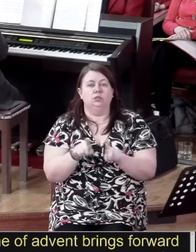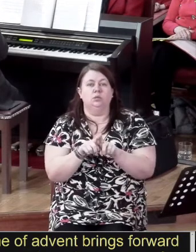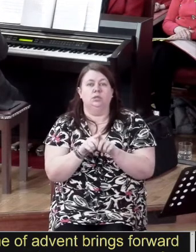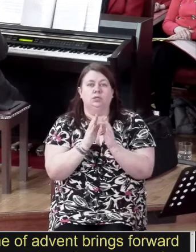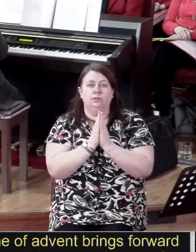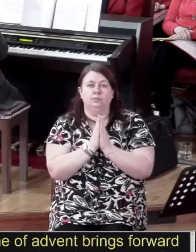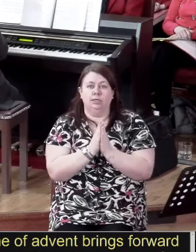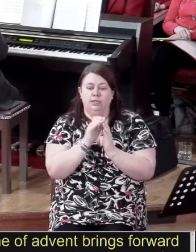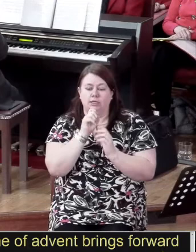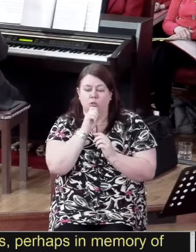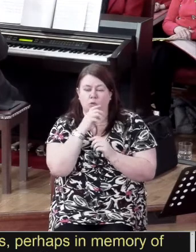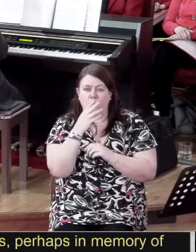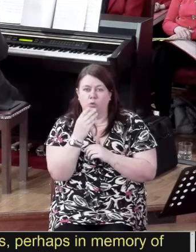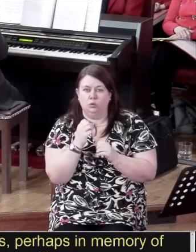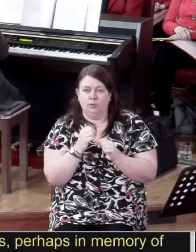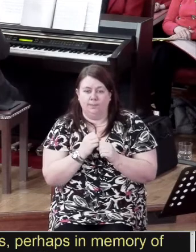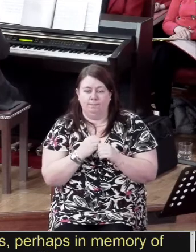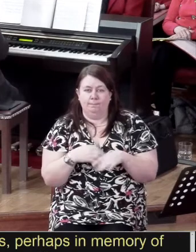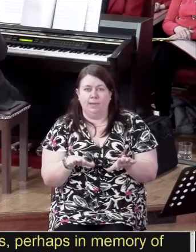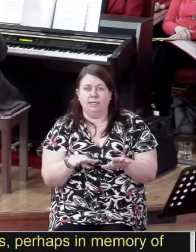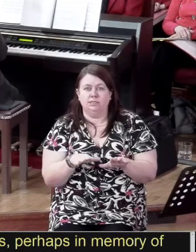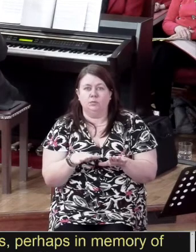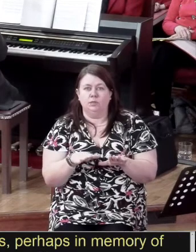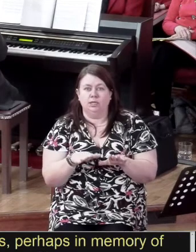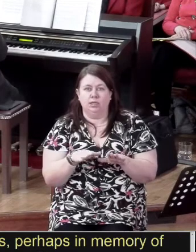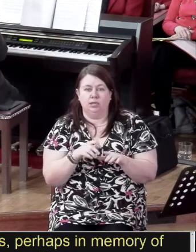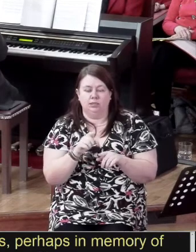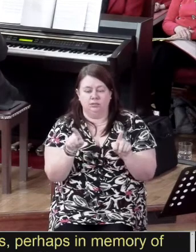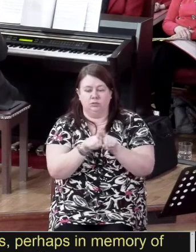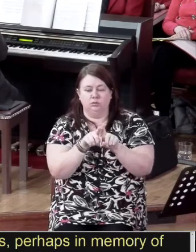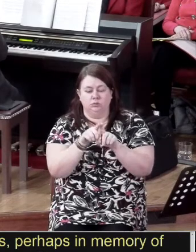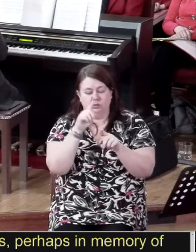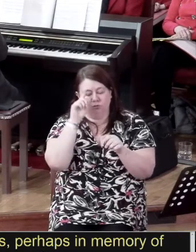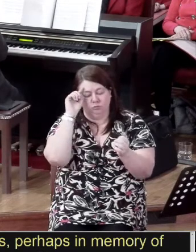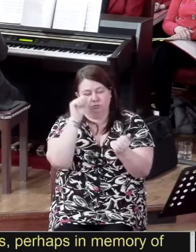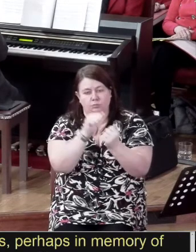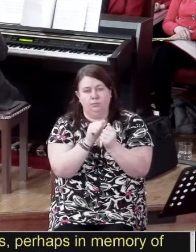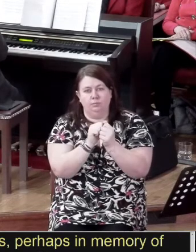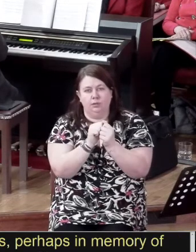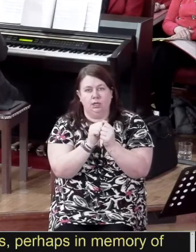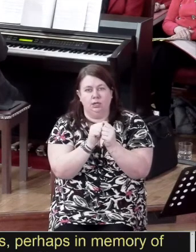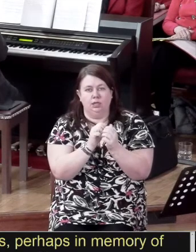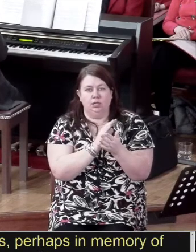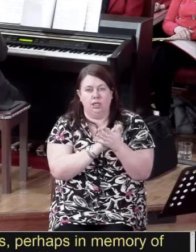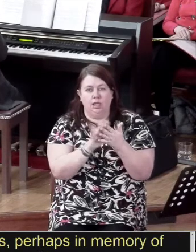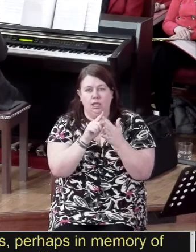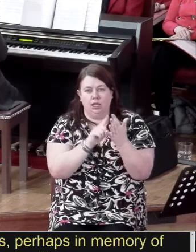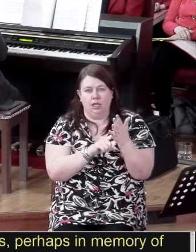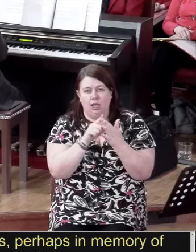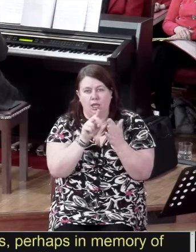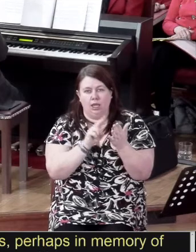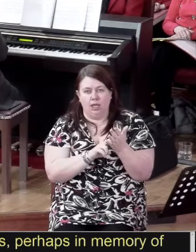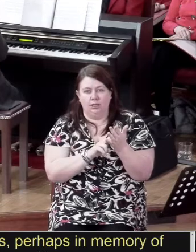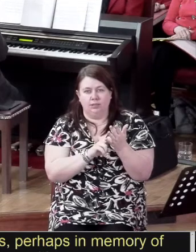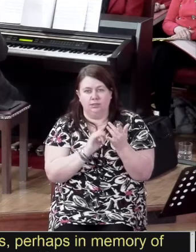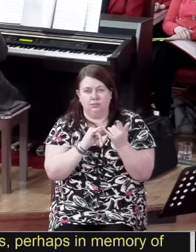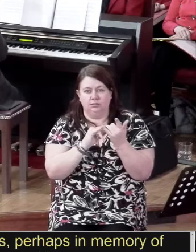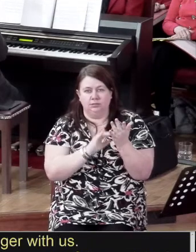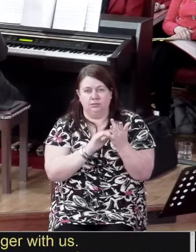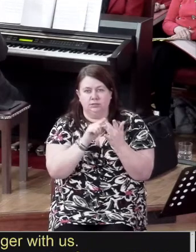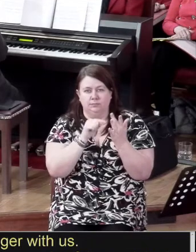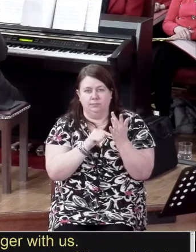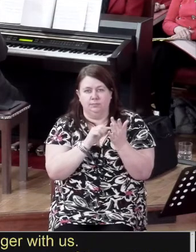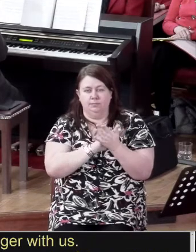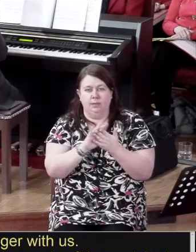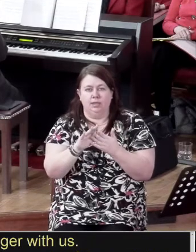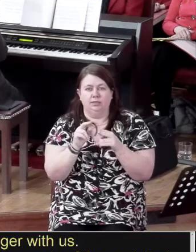especially today of the family of Helen Smith, for William and the wider family circle at this time.